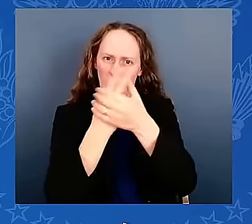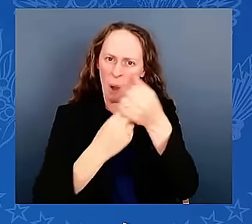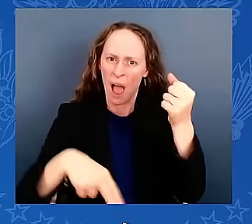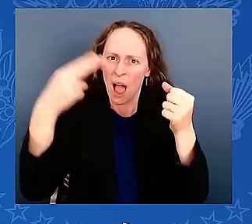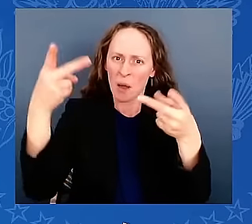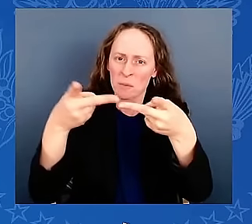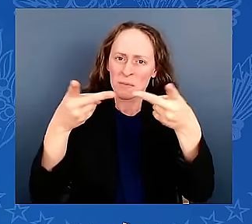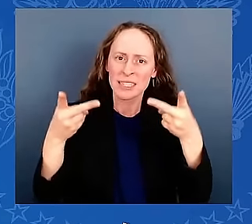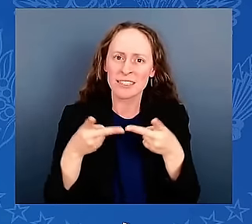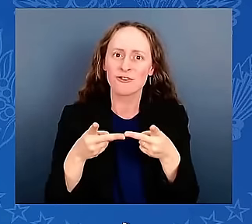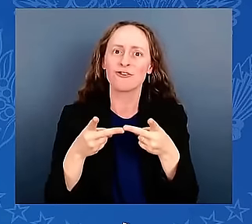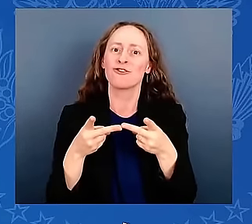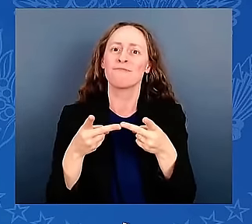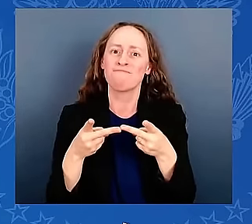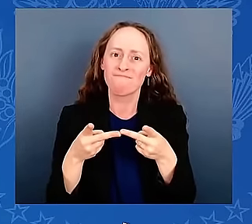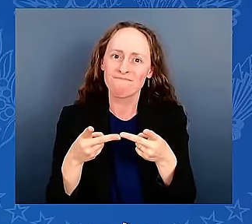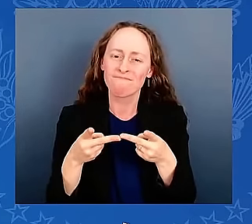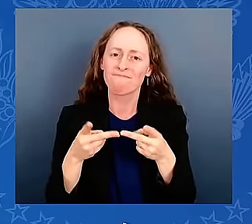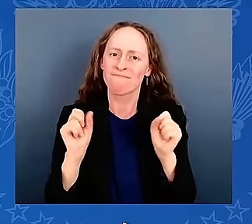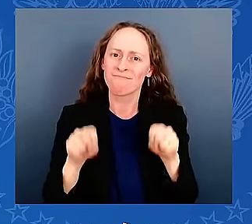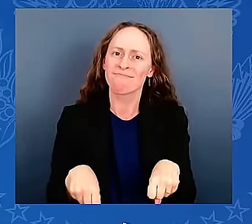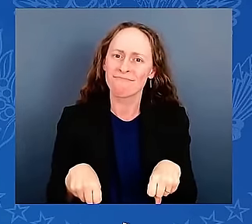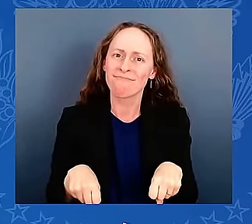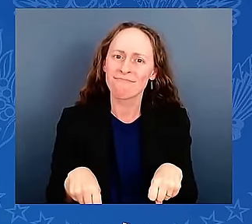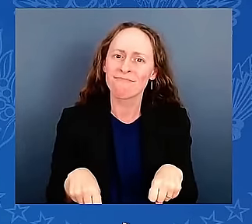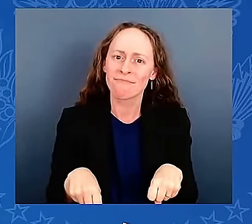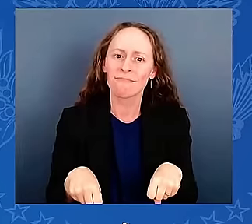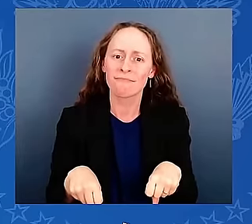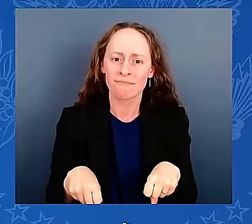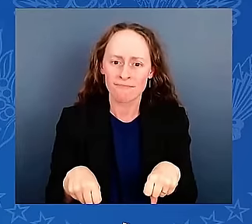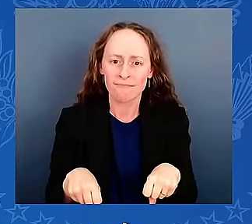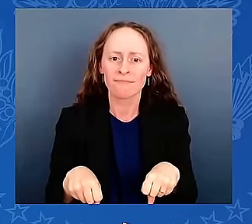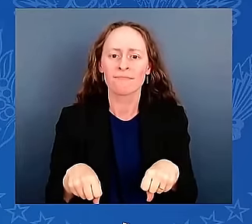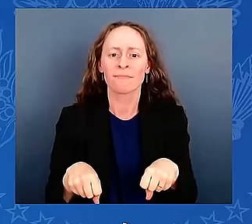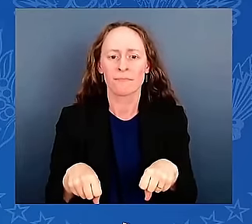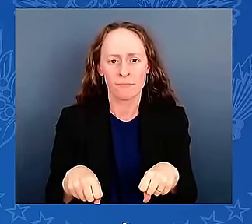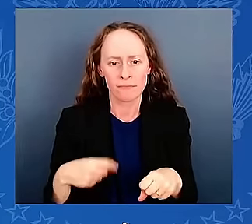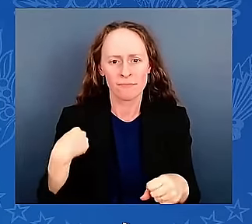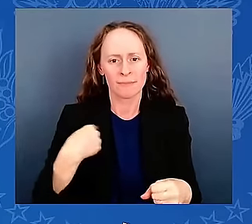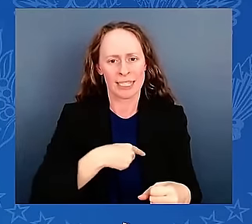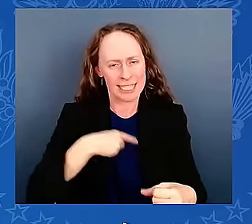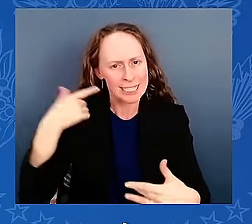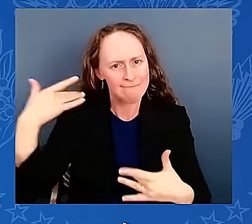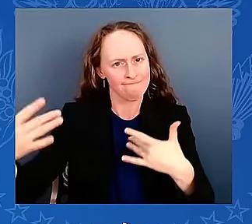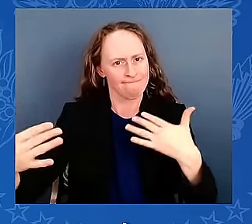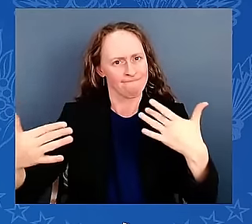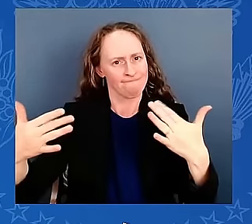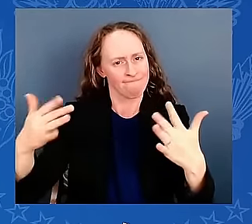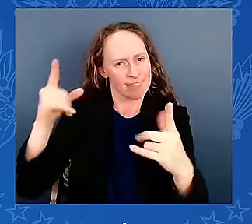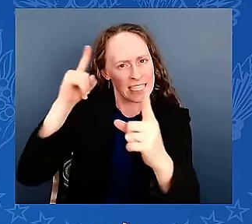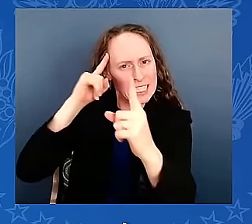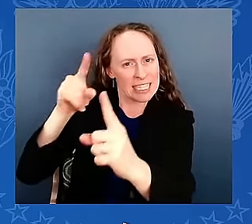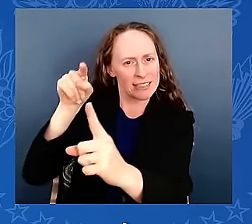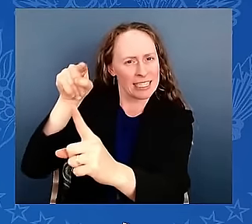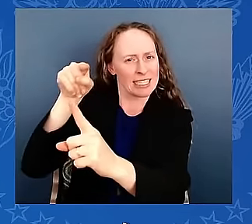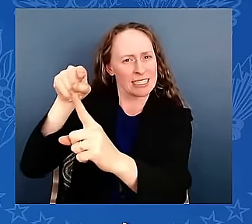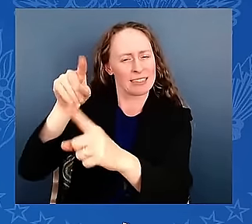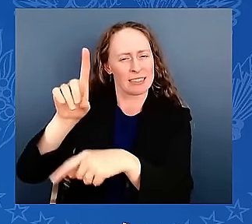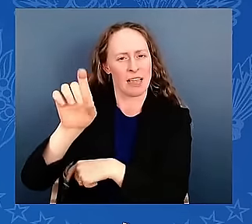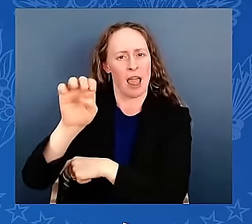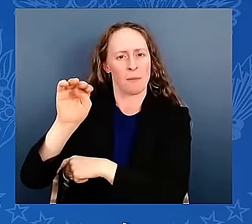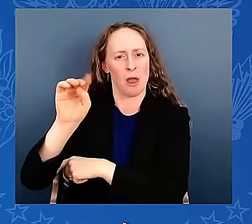ensure that this concept of democracy is protected, it grows, and it's